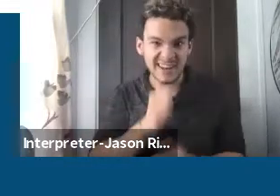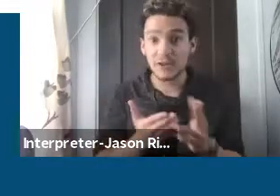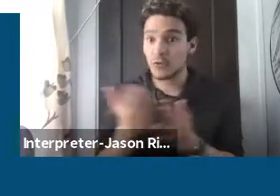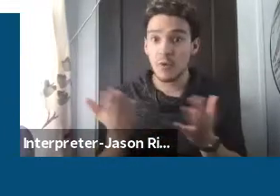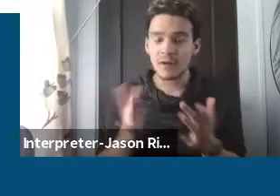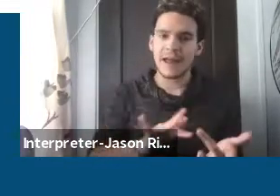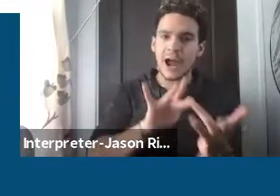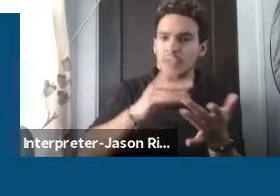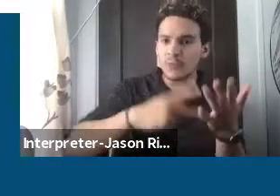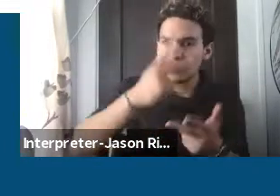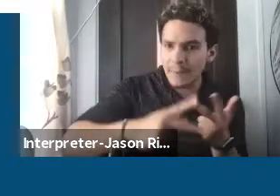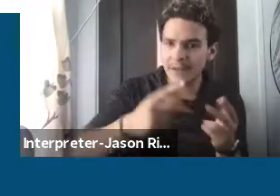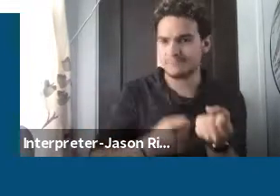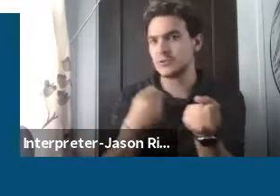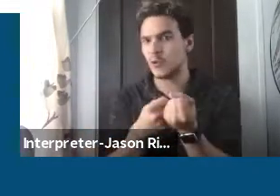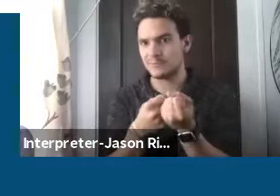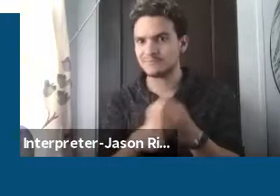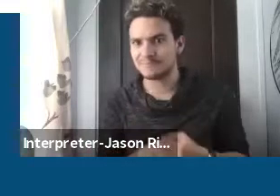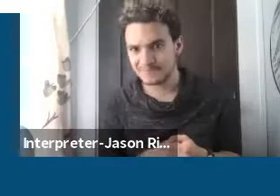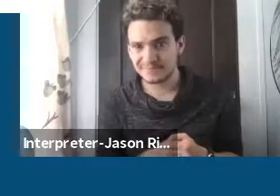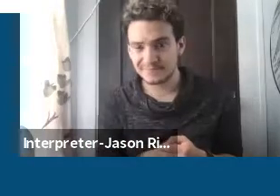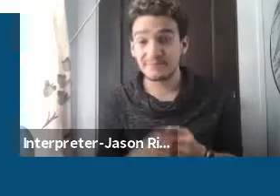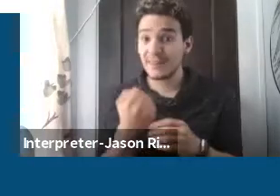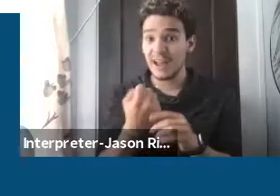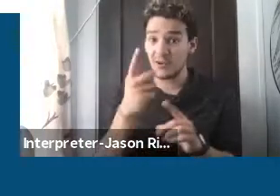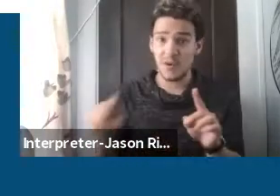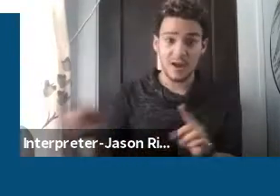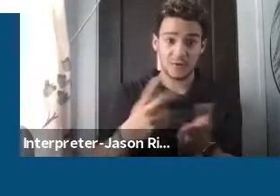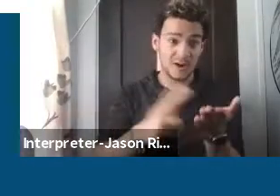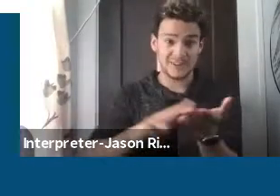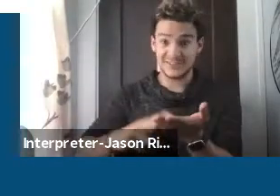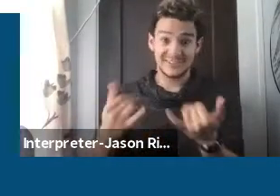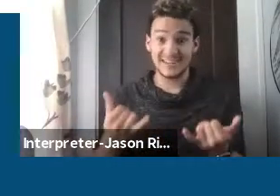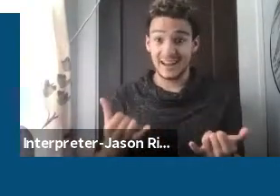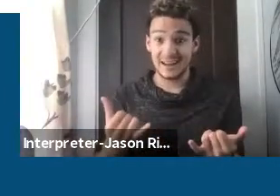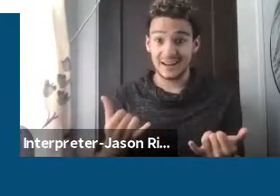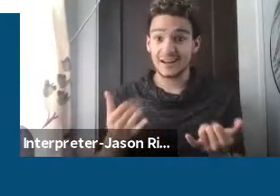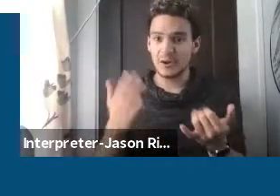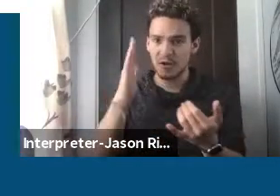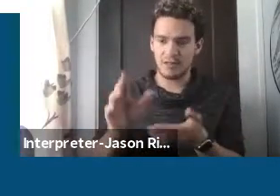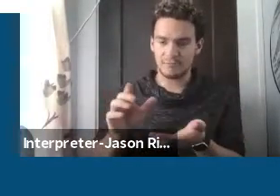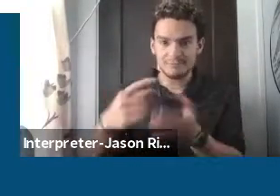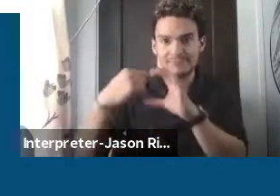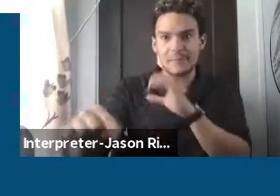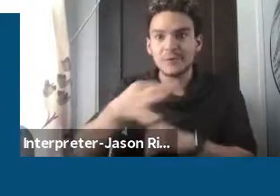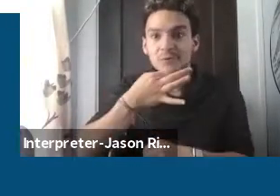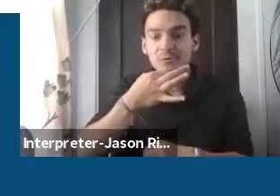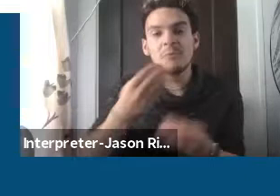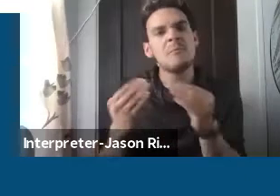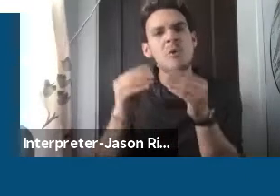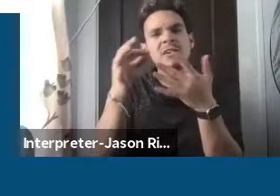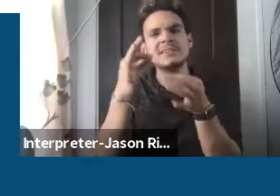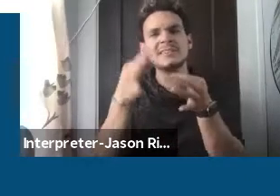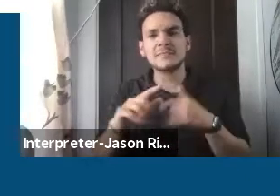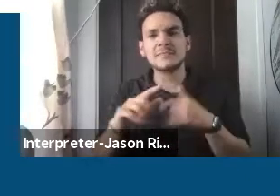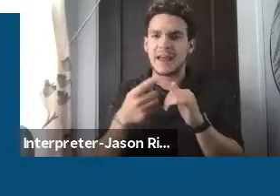outreach, programming, and support. Everyone who registered for today's program will receive an email with more details on how to